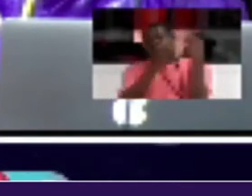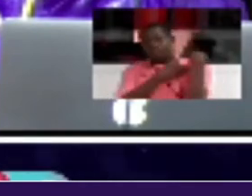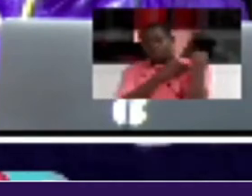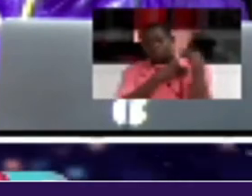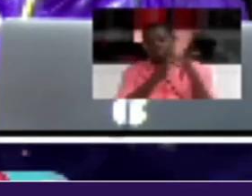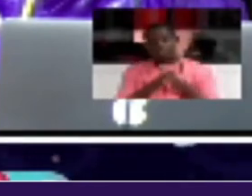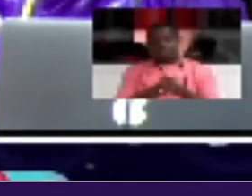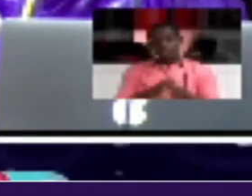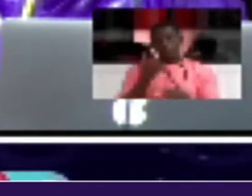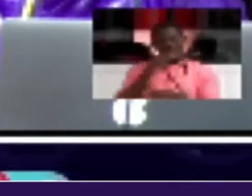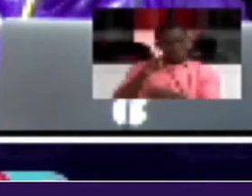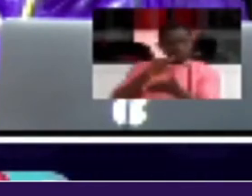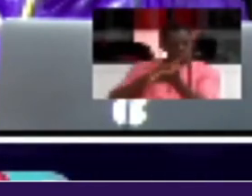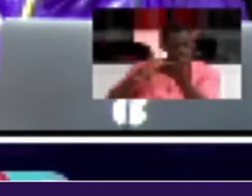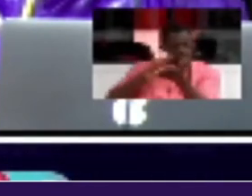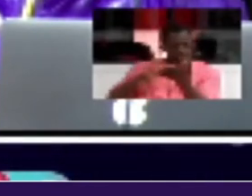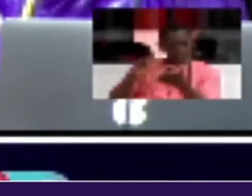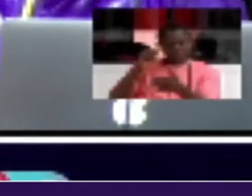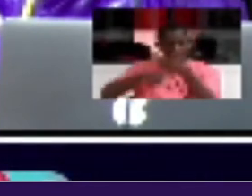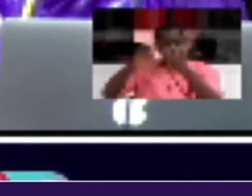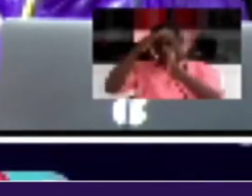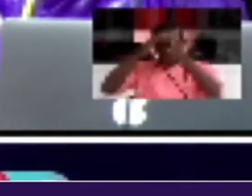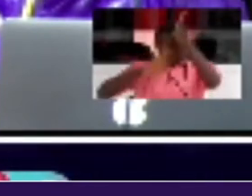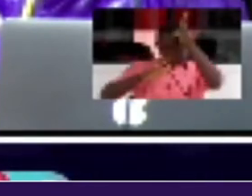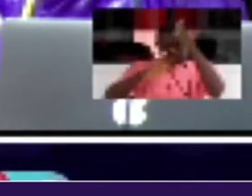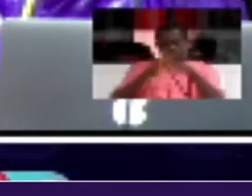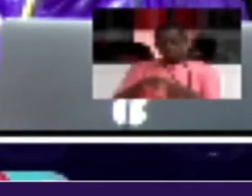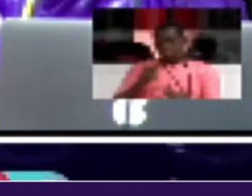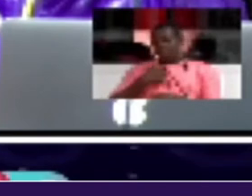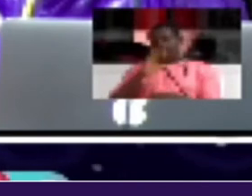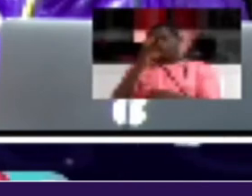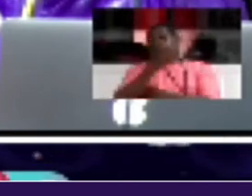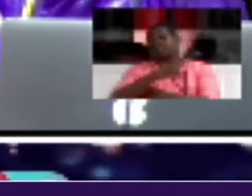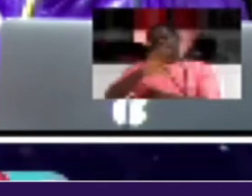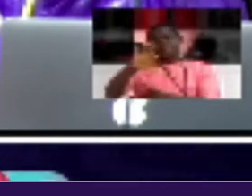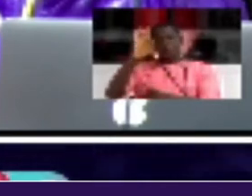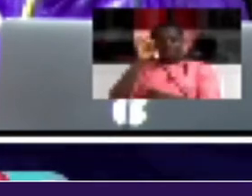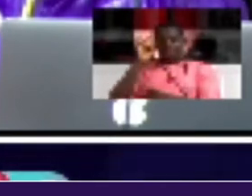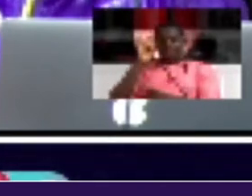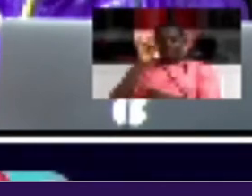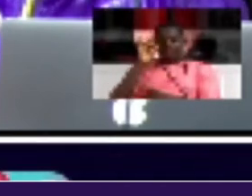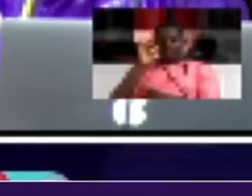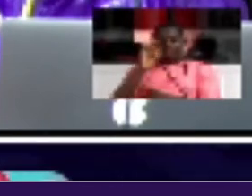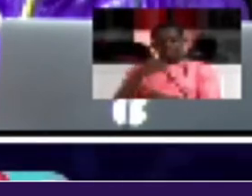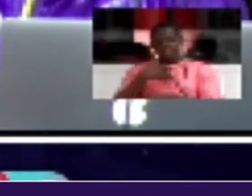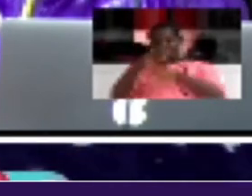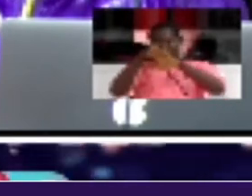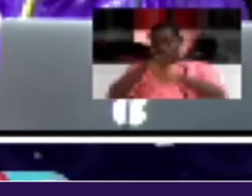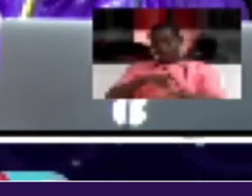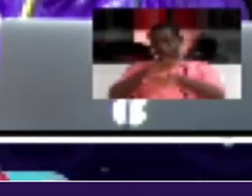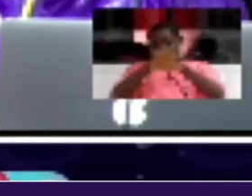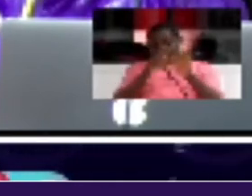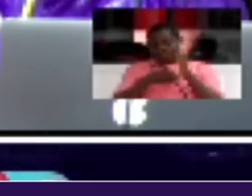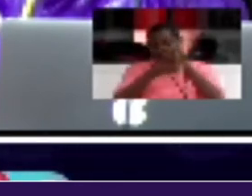Isn't that normal in the army? I cannot decide that. That left to the command. Because I was a private soldier. So